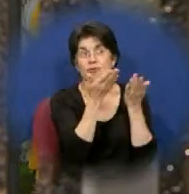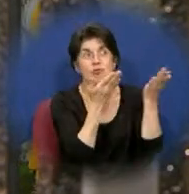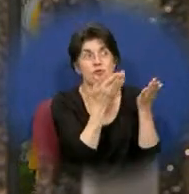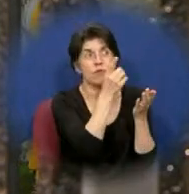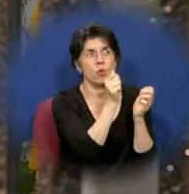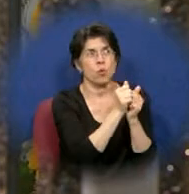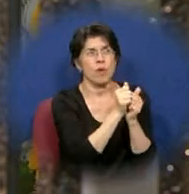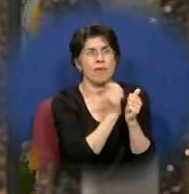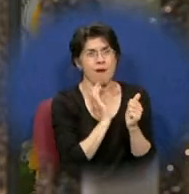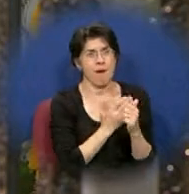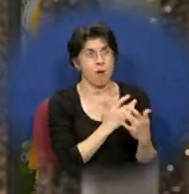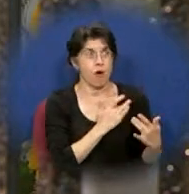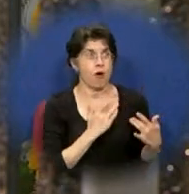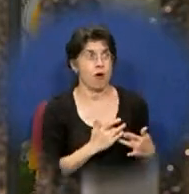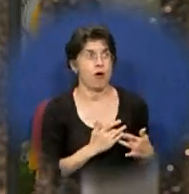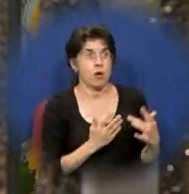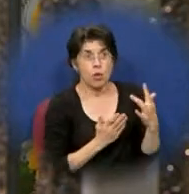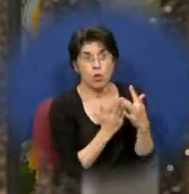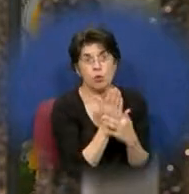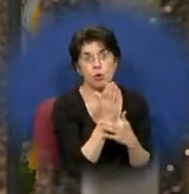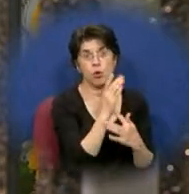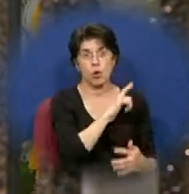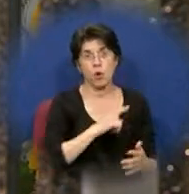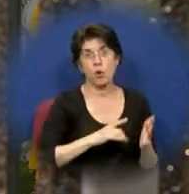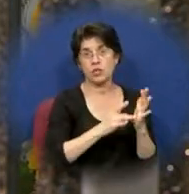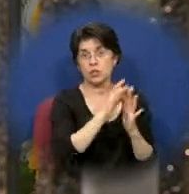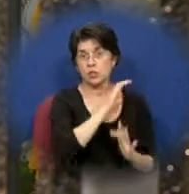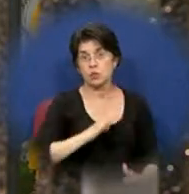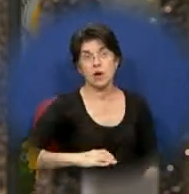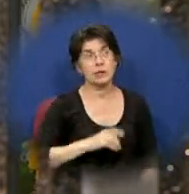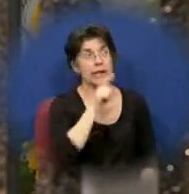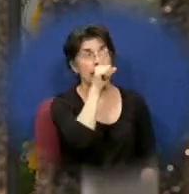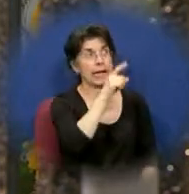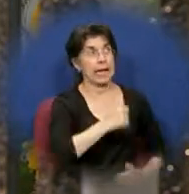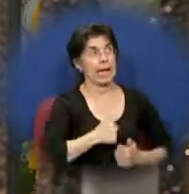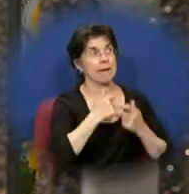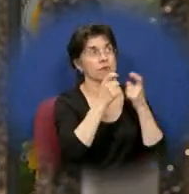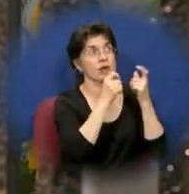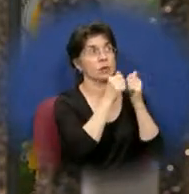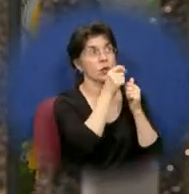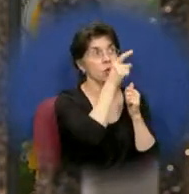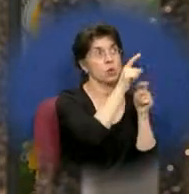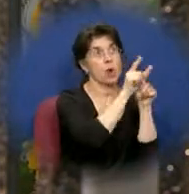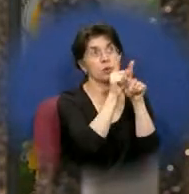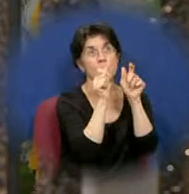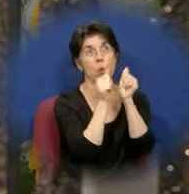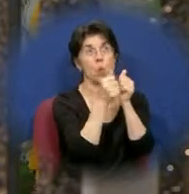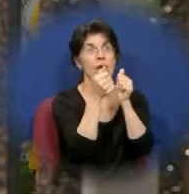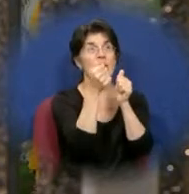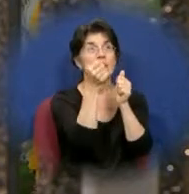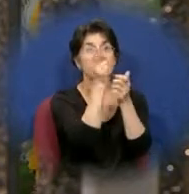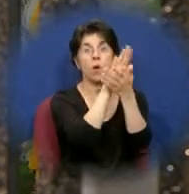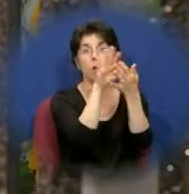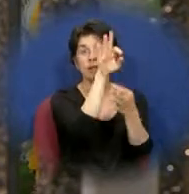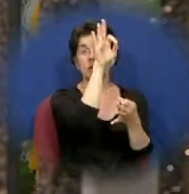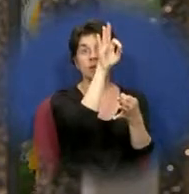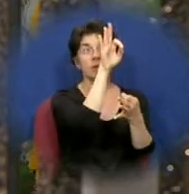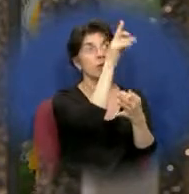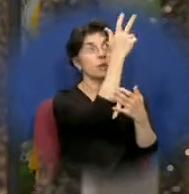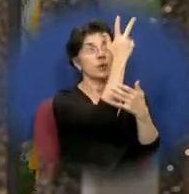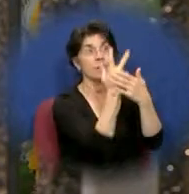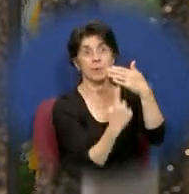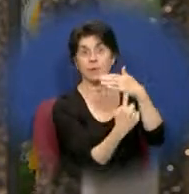our heart. Through our Lord Jesus Christ, your Son, who lives and reigns with you in the unity of the Holy Spirit, one God forever and